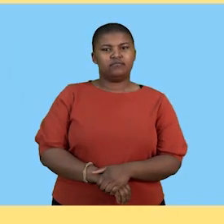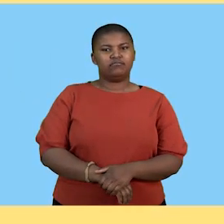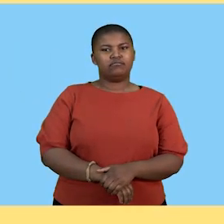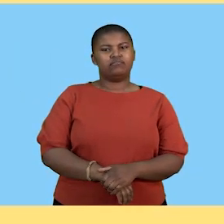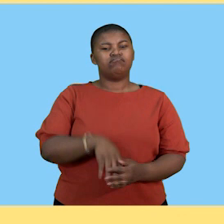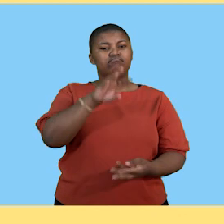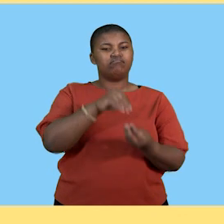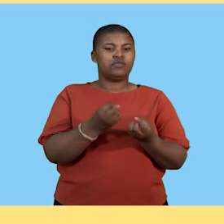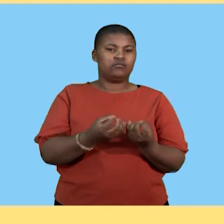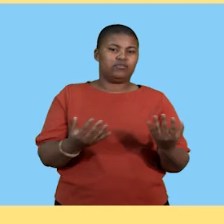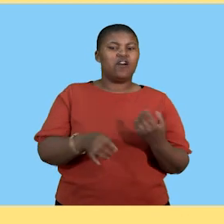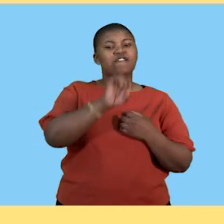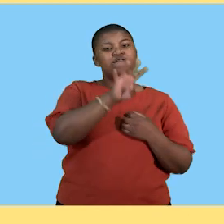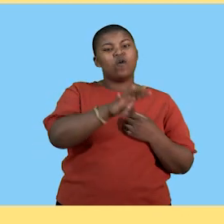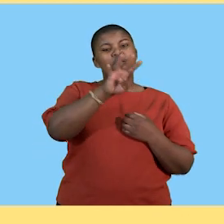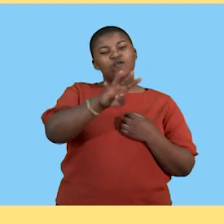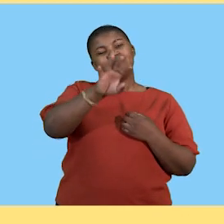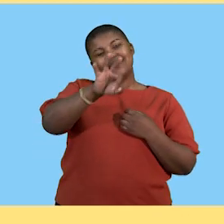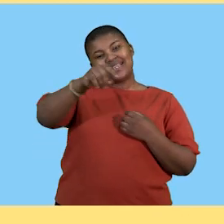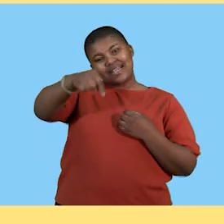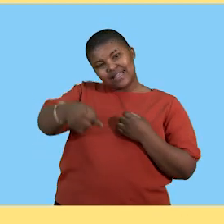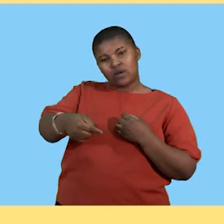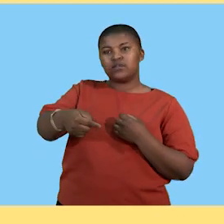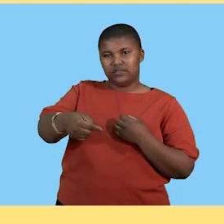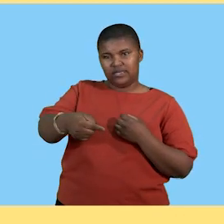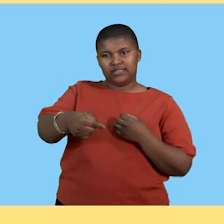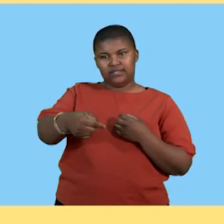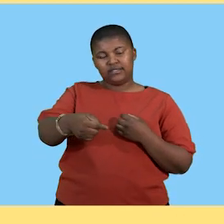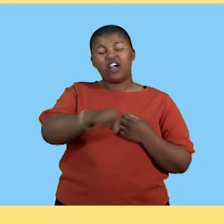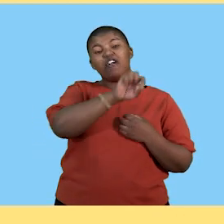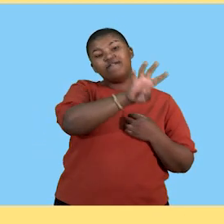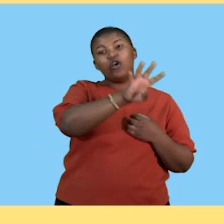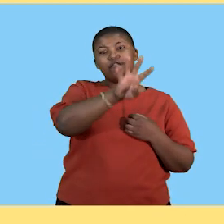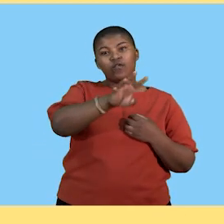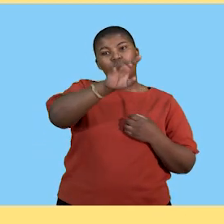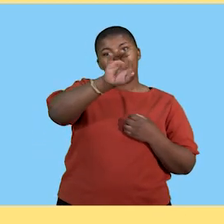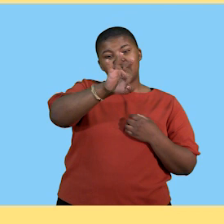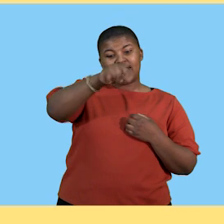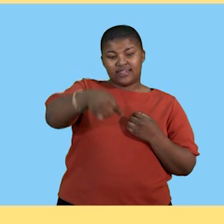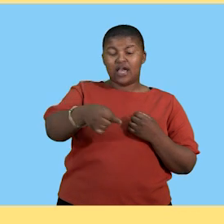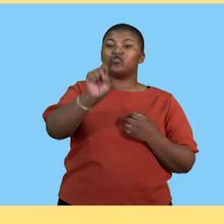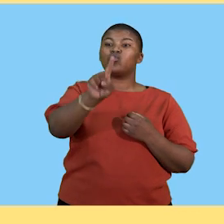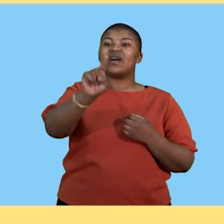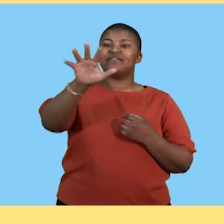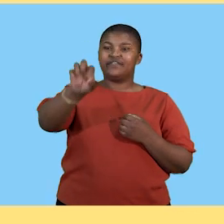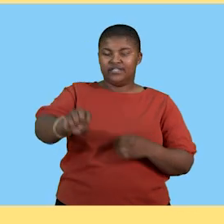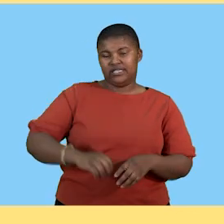71,550. And then you have 443,000 here,